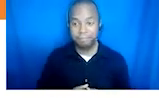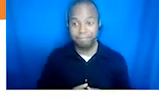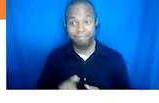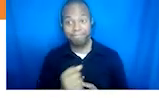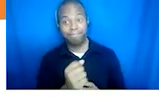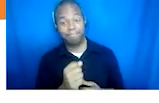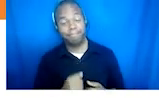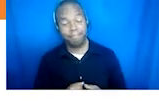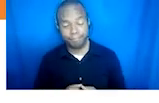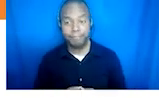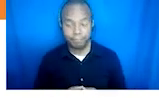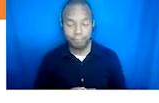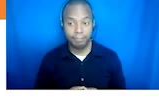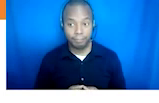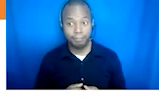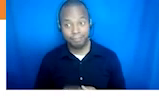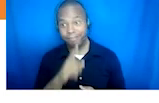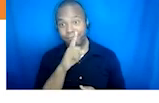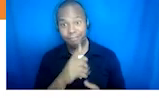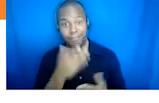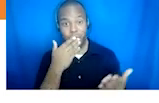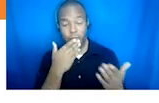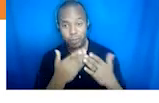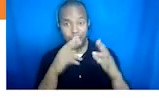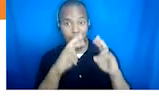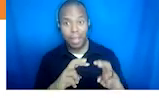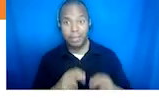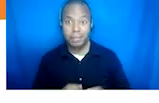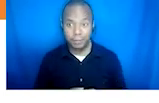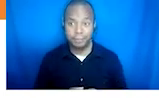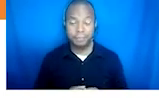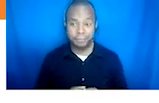that's a really terrific analysis.